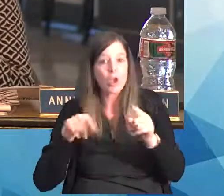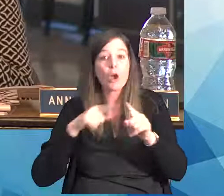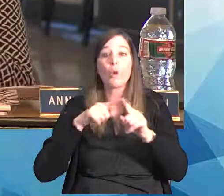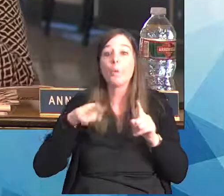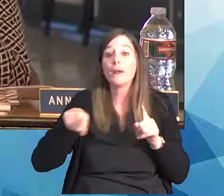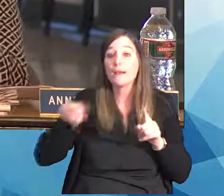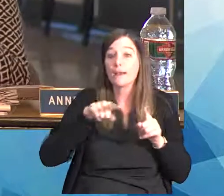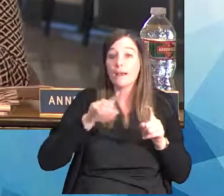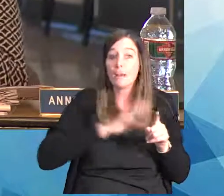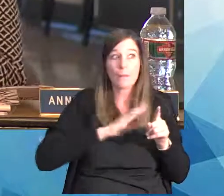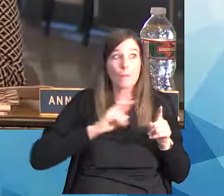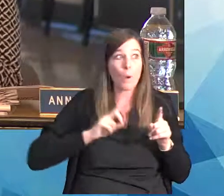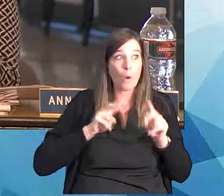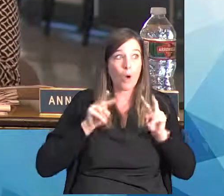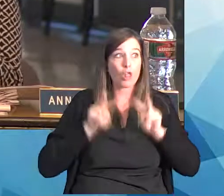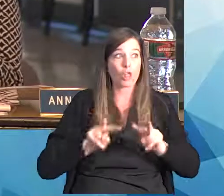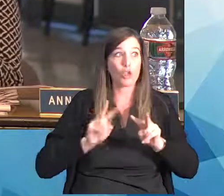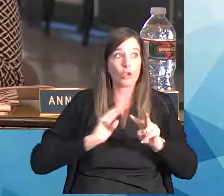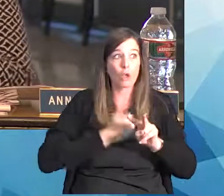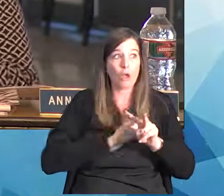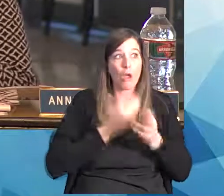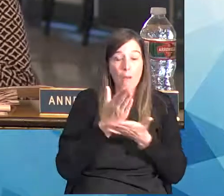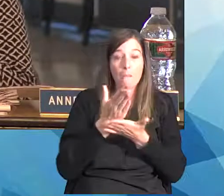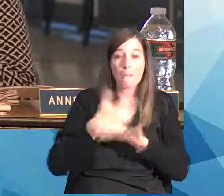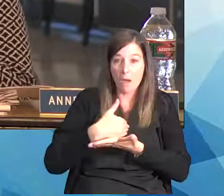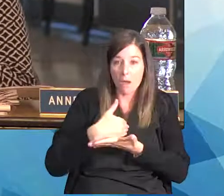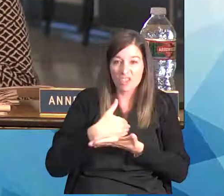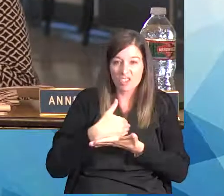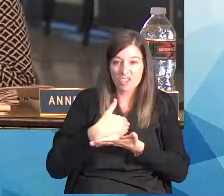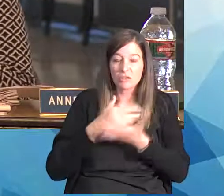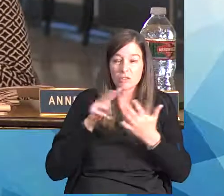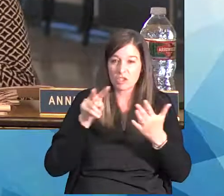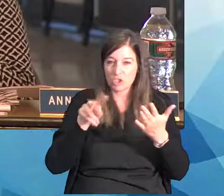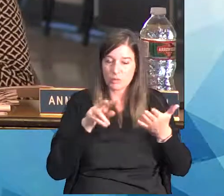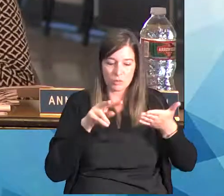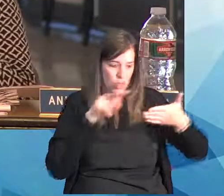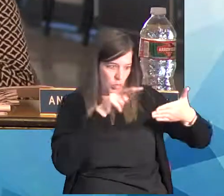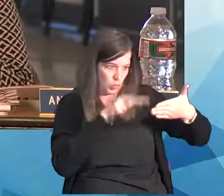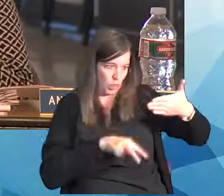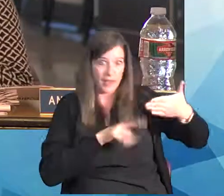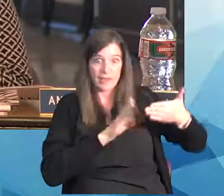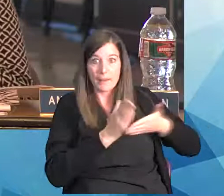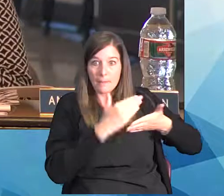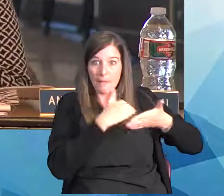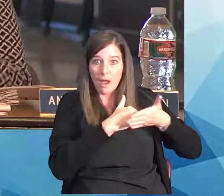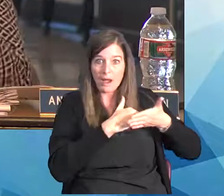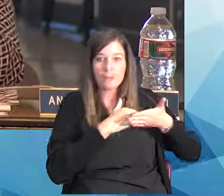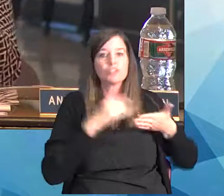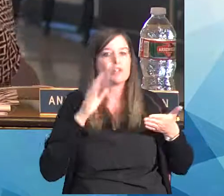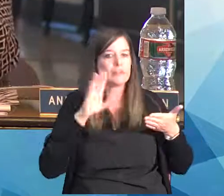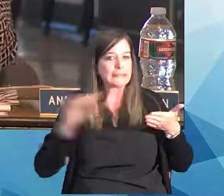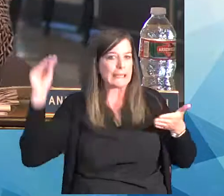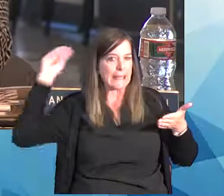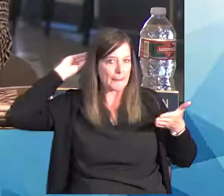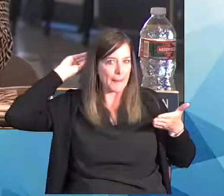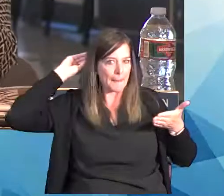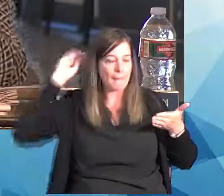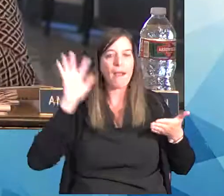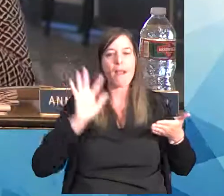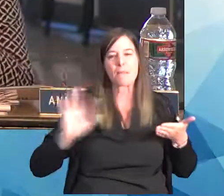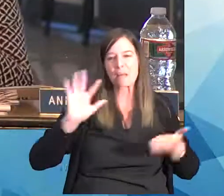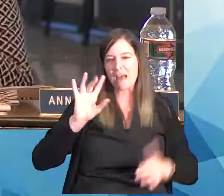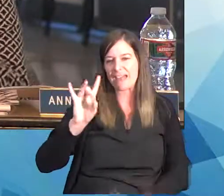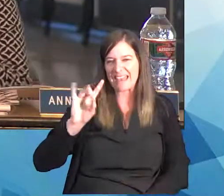that in our budget, about 82% of our